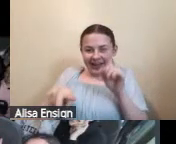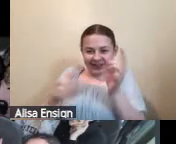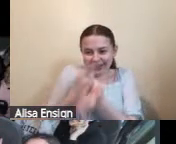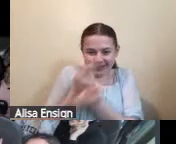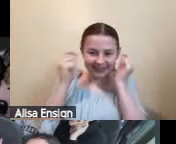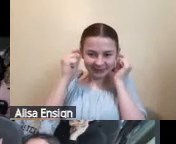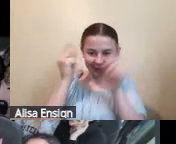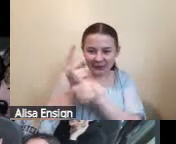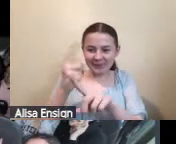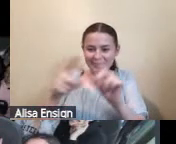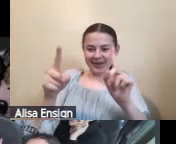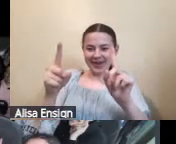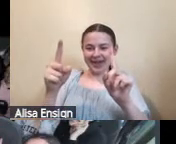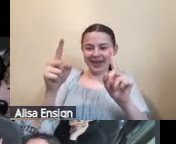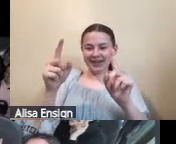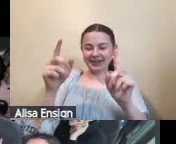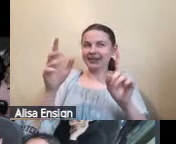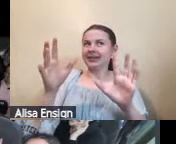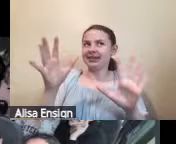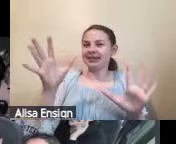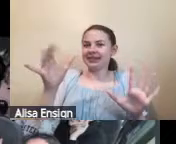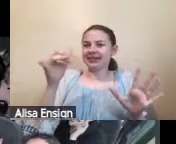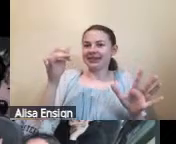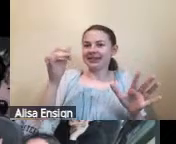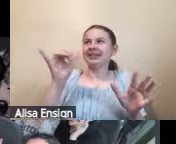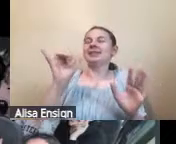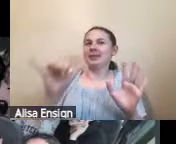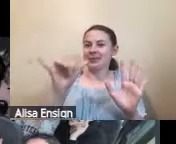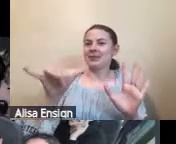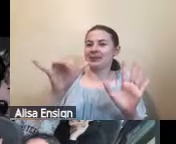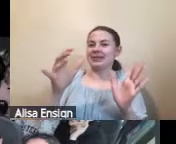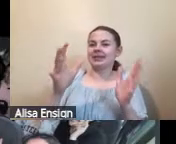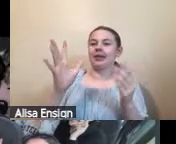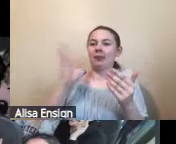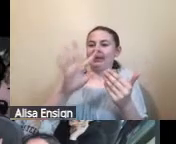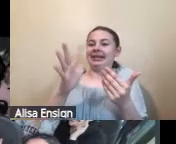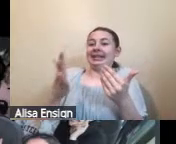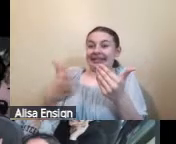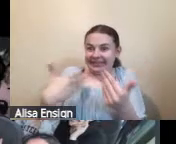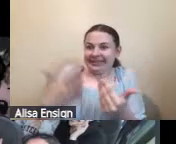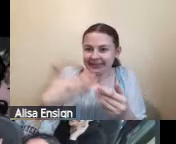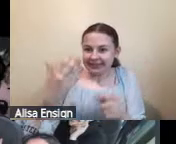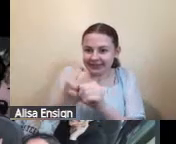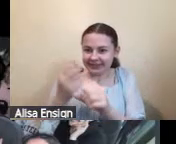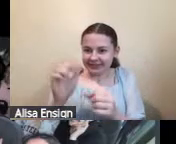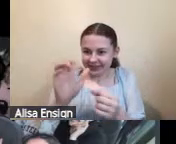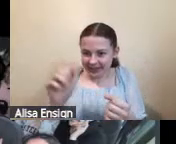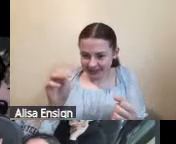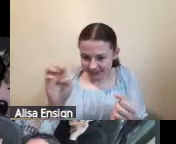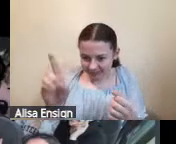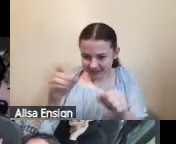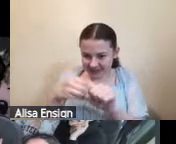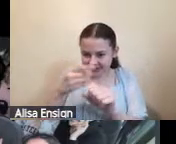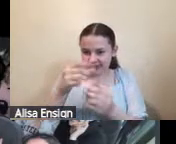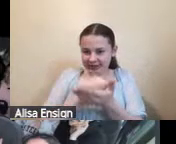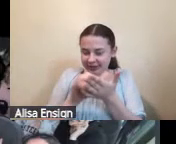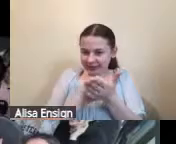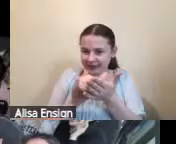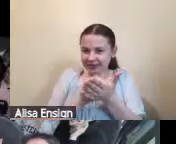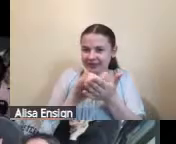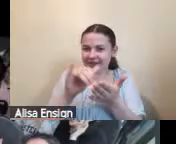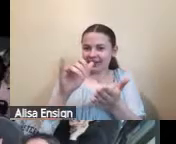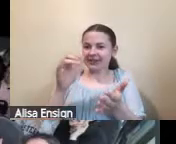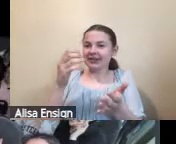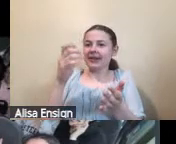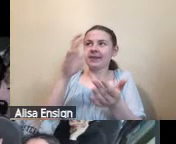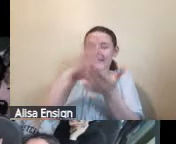ridiculous because I'm deaf and I would never use AirPods anyway. But anyway. So it was quite an experience. It would have been